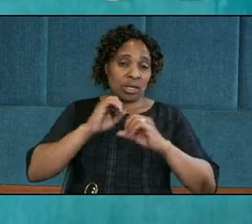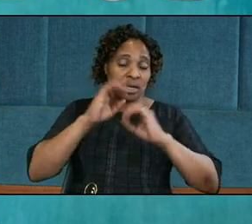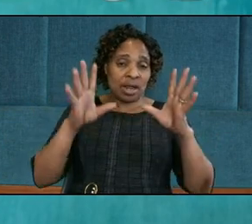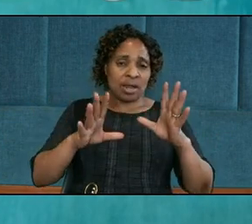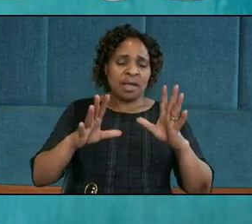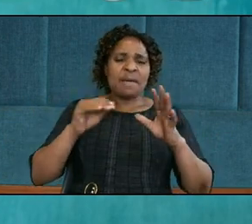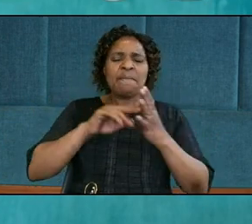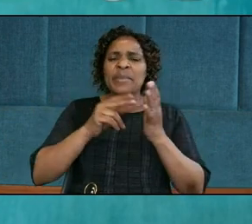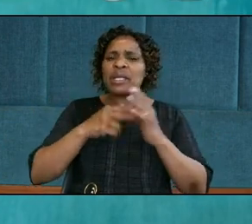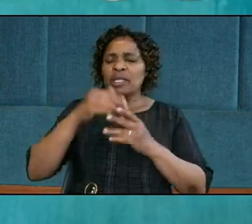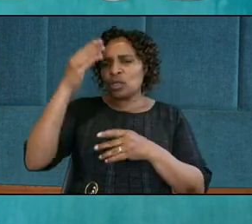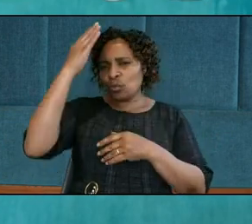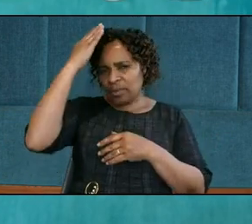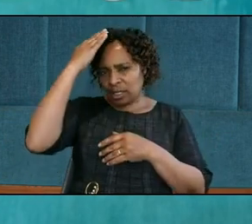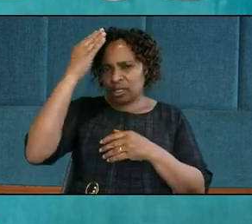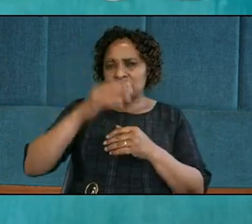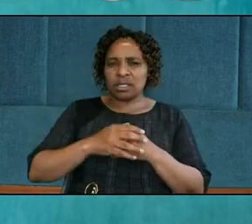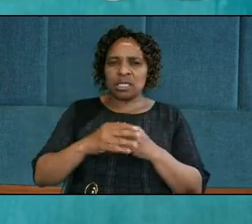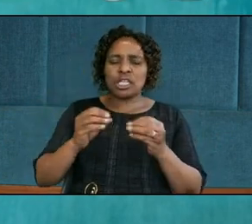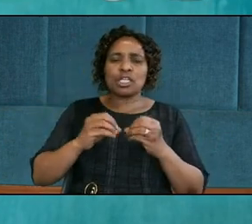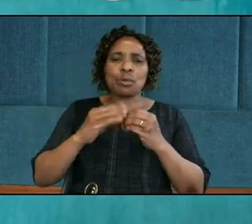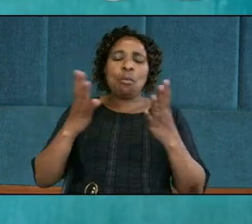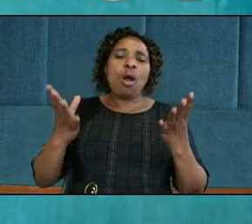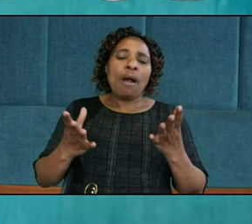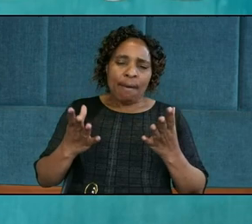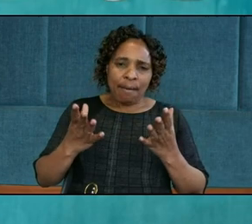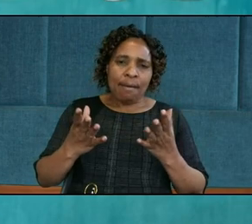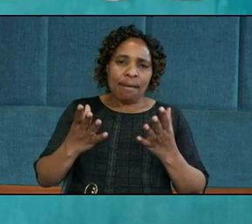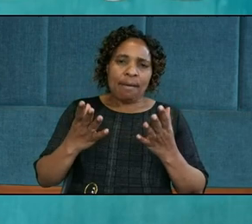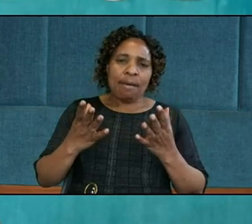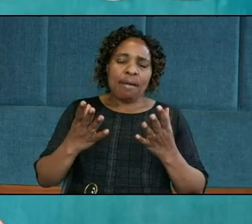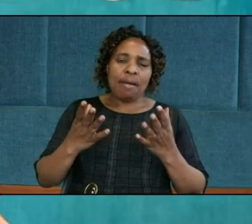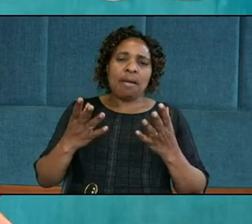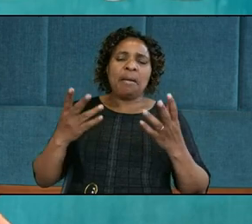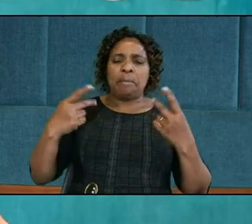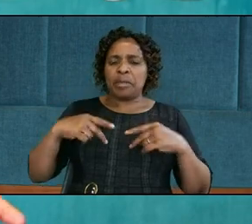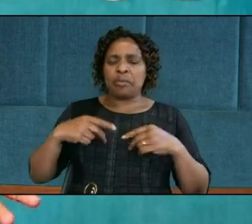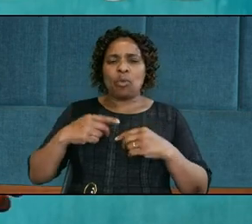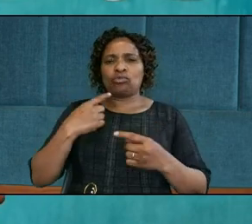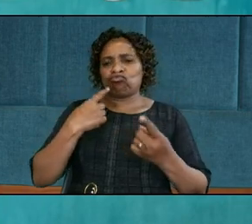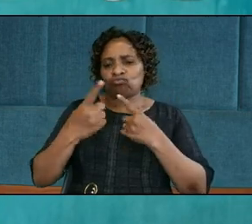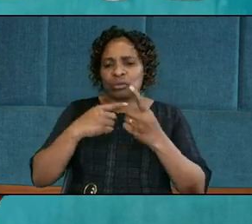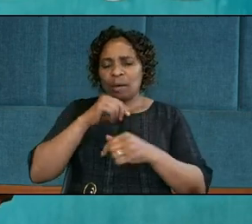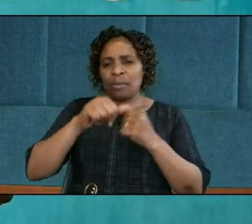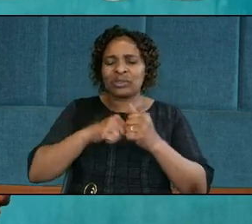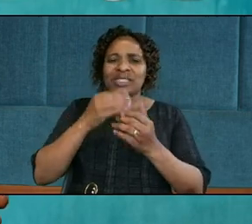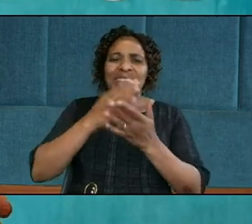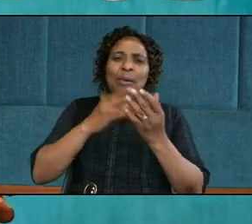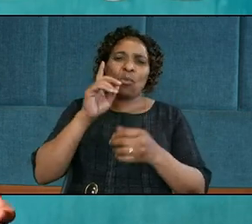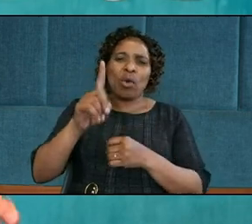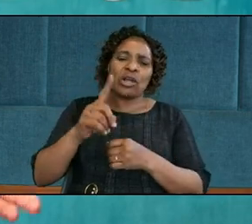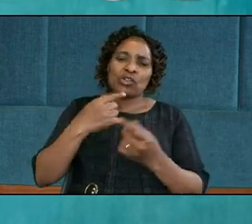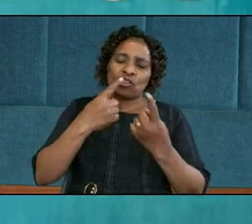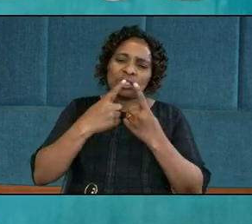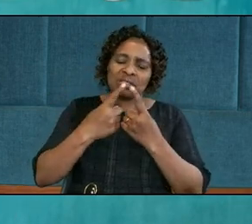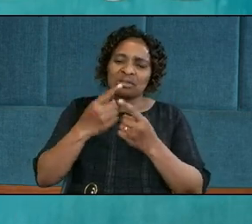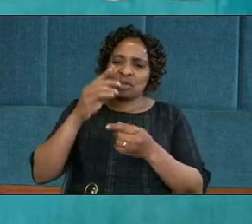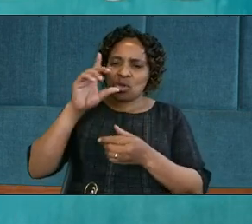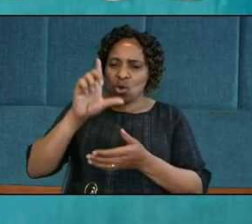humility is more often than not, people term it as someone speaking lowly of